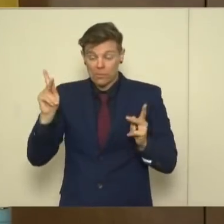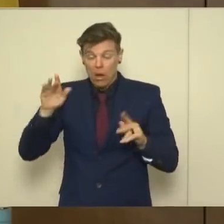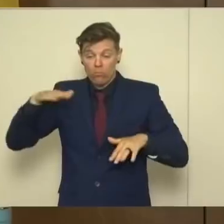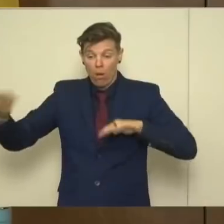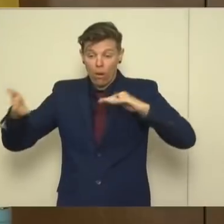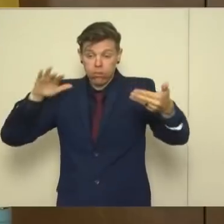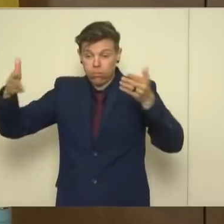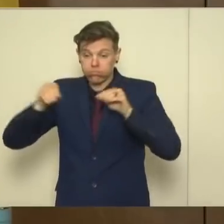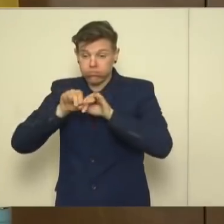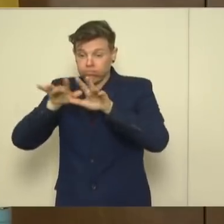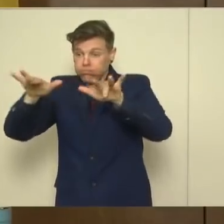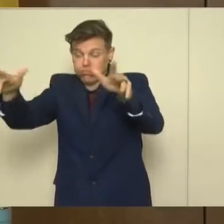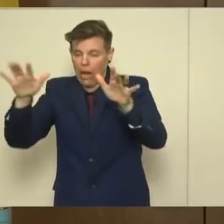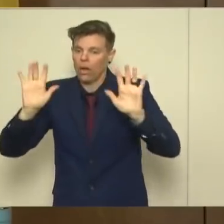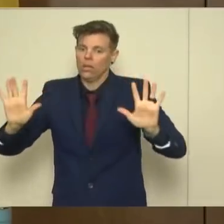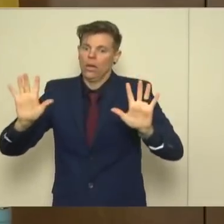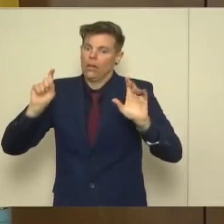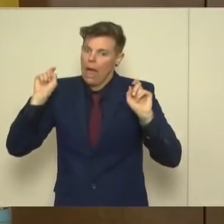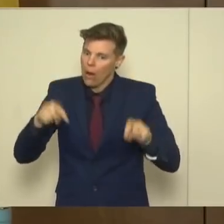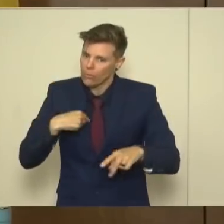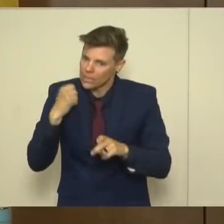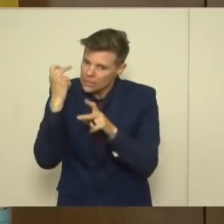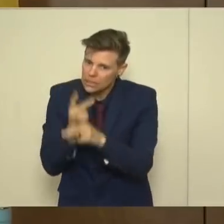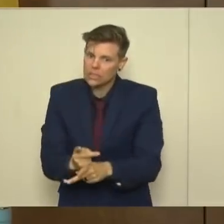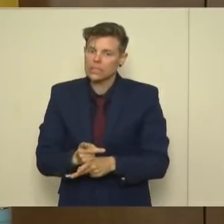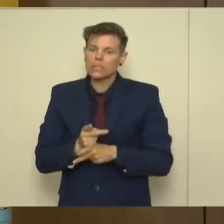incredibly vigilant about and